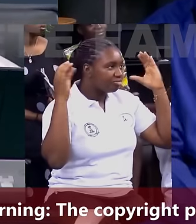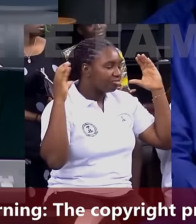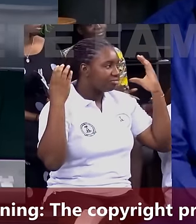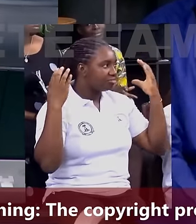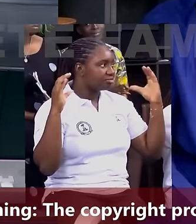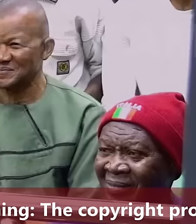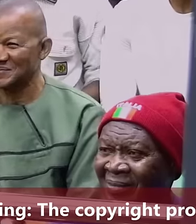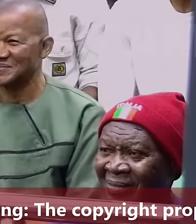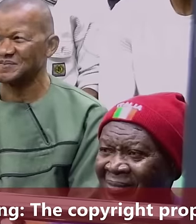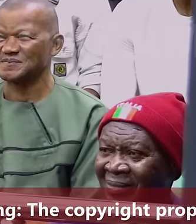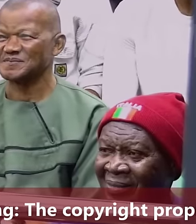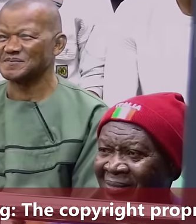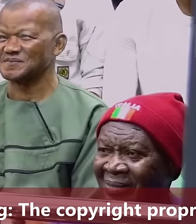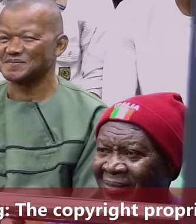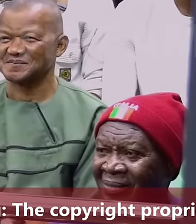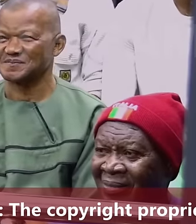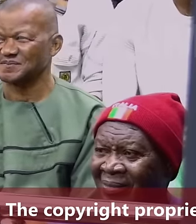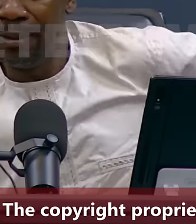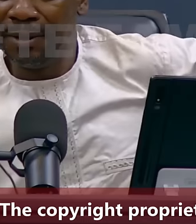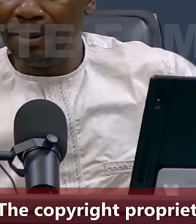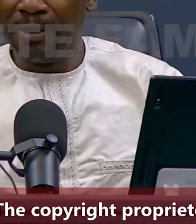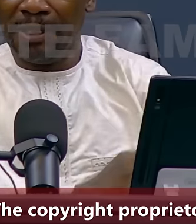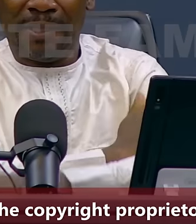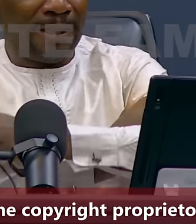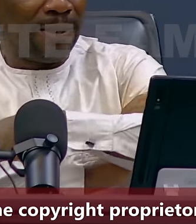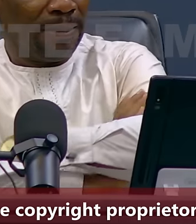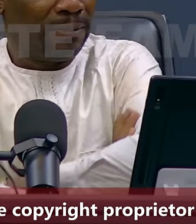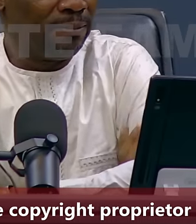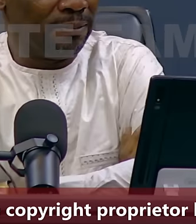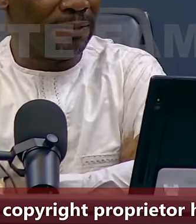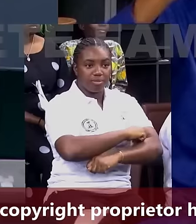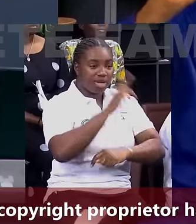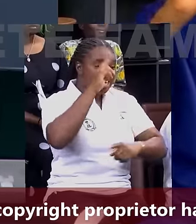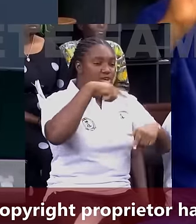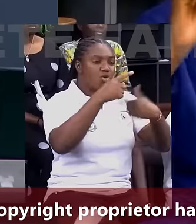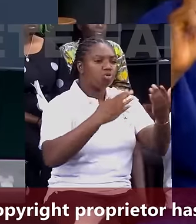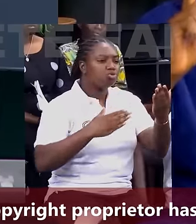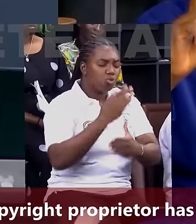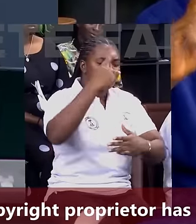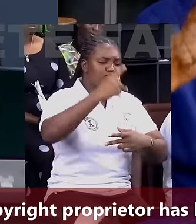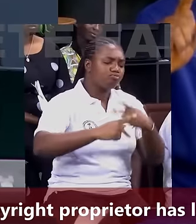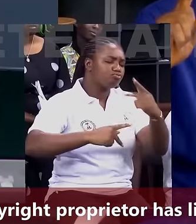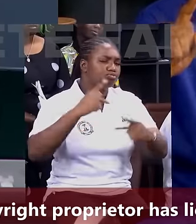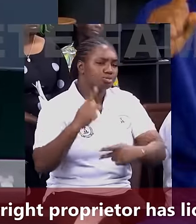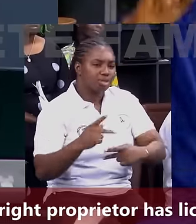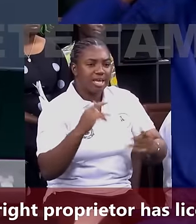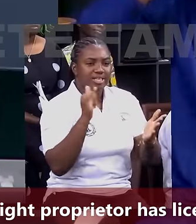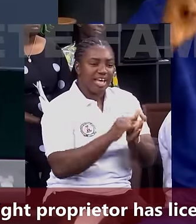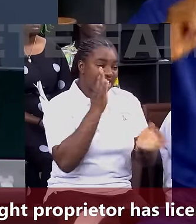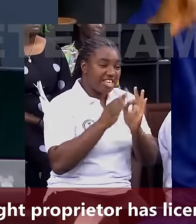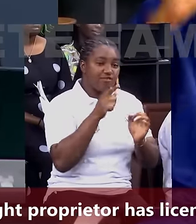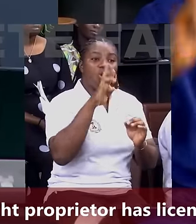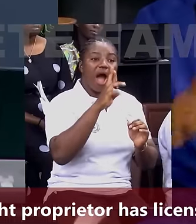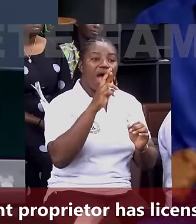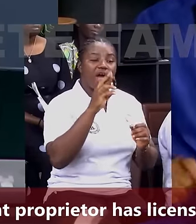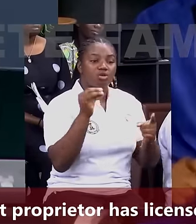Weekly trust, daily trust. Continue. Before that patient gets to the operation table, he goes through processes that if you are too fast, it